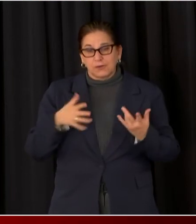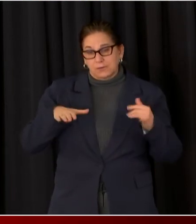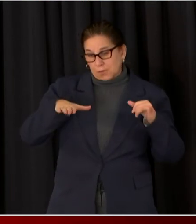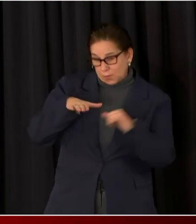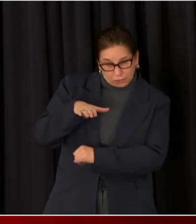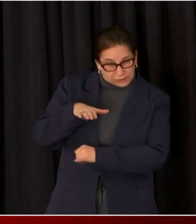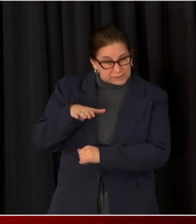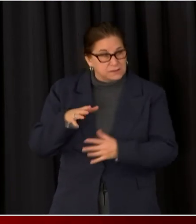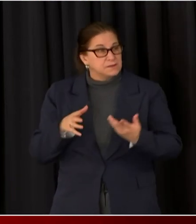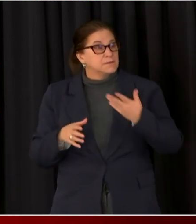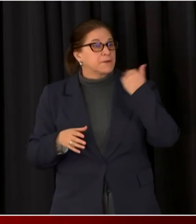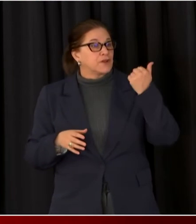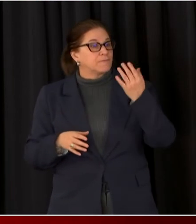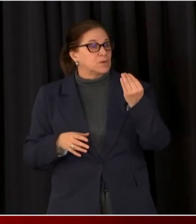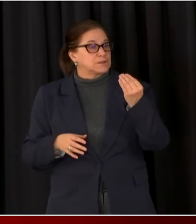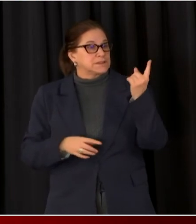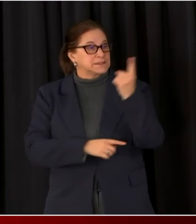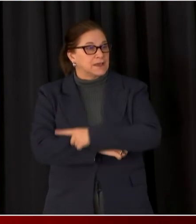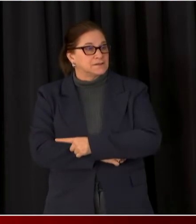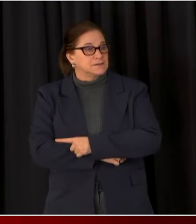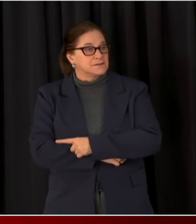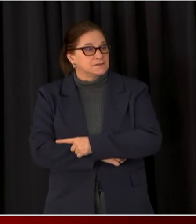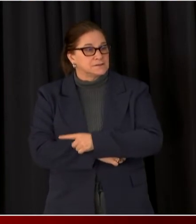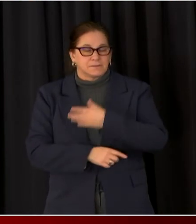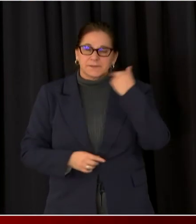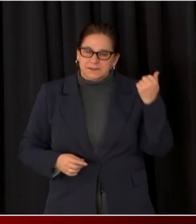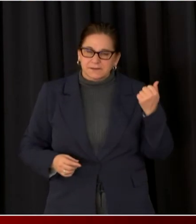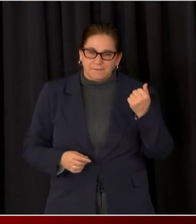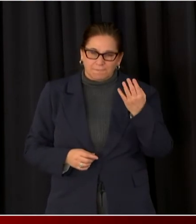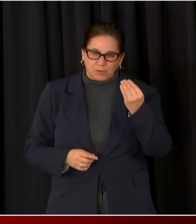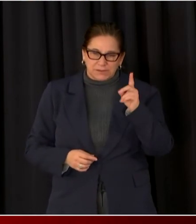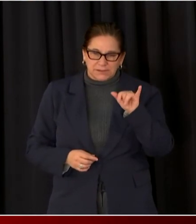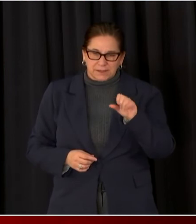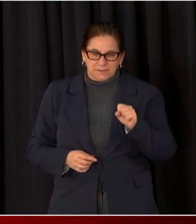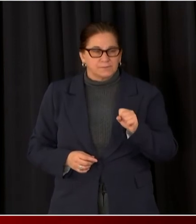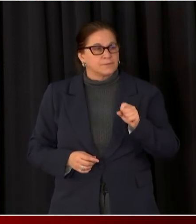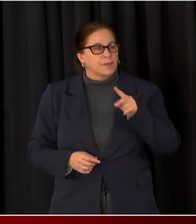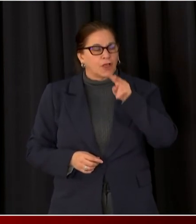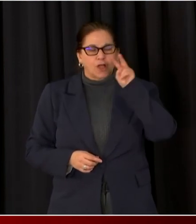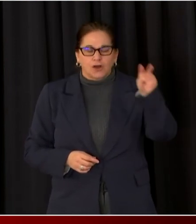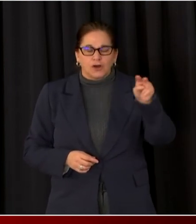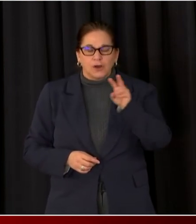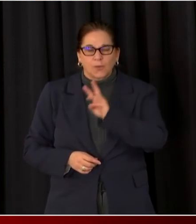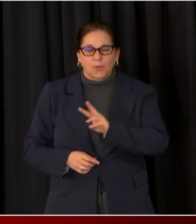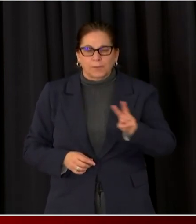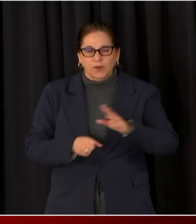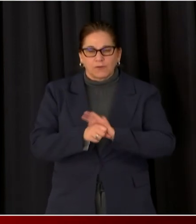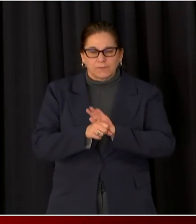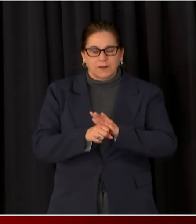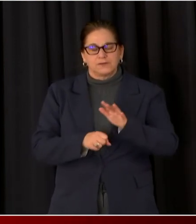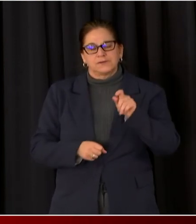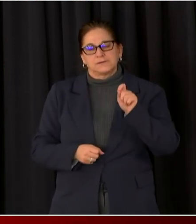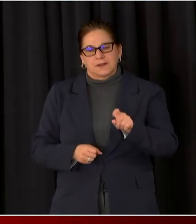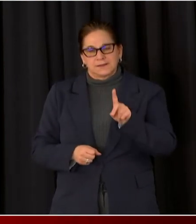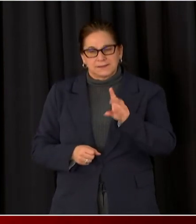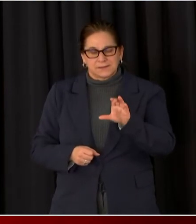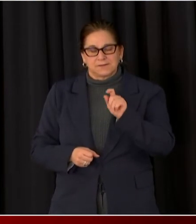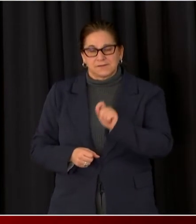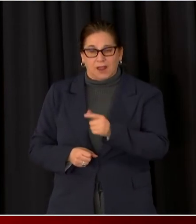that guidance has been updated on our website. We want to note, however, that healthcare facility